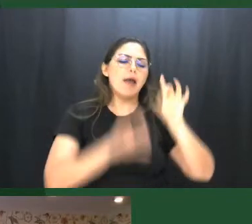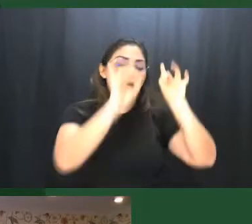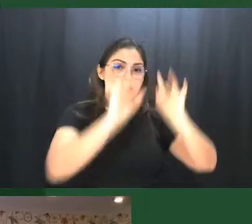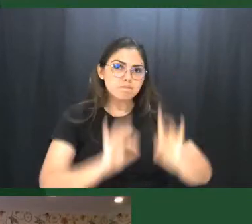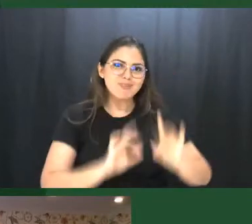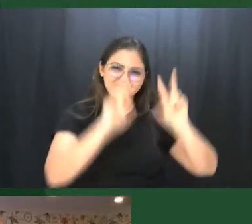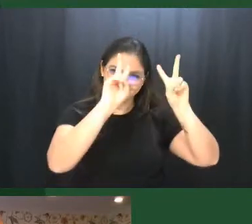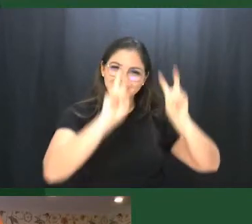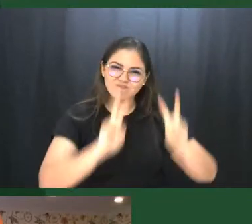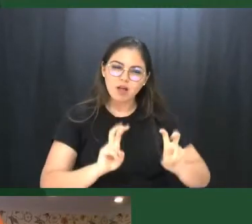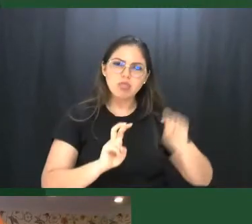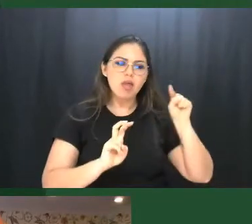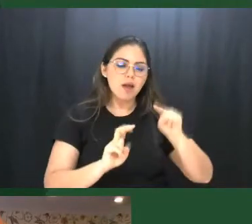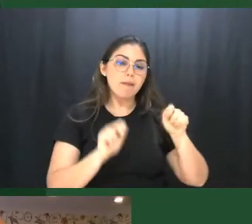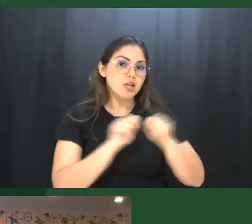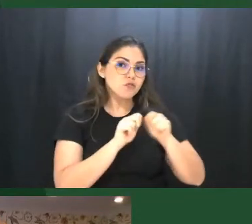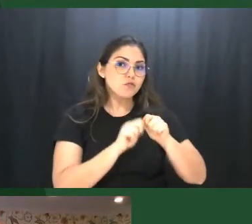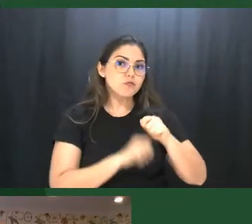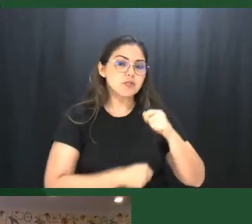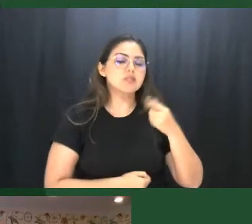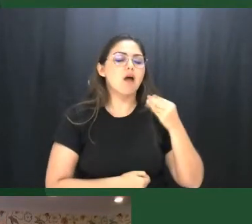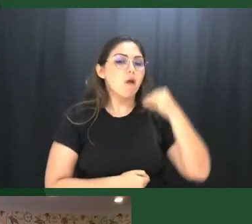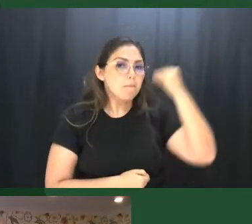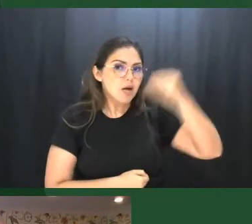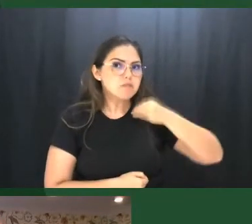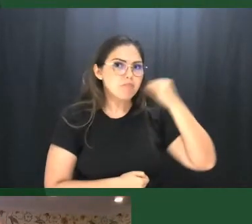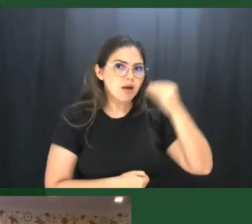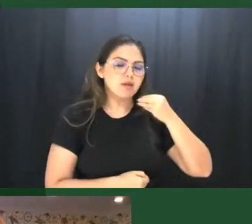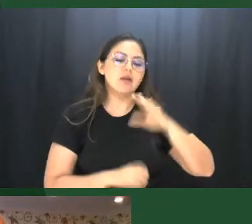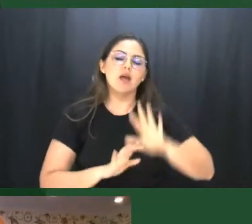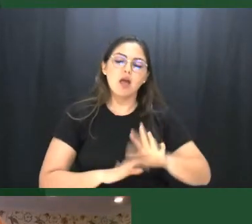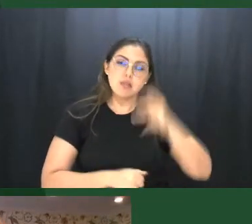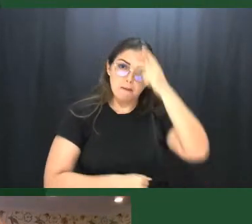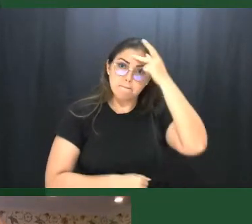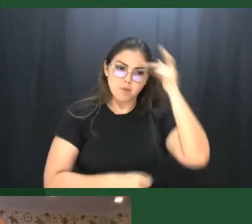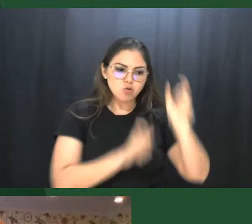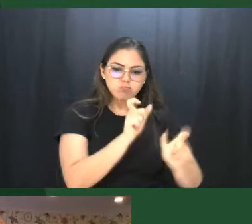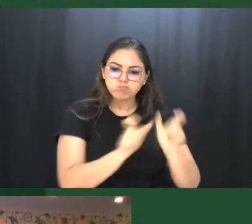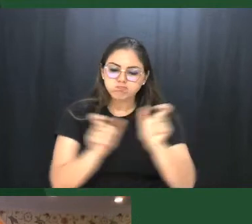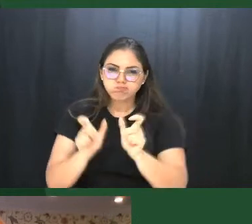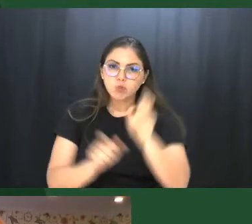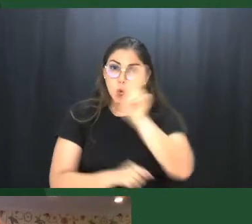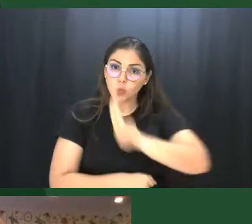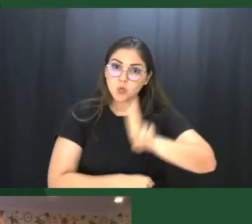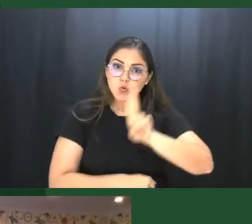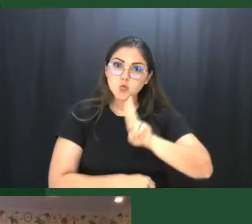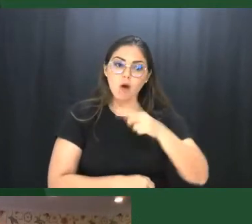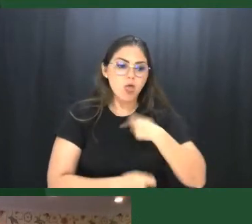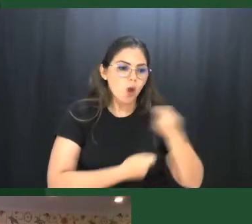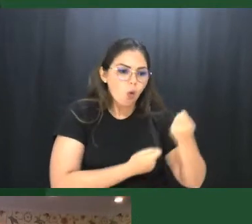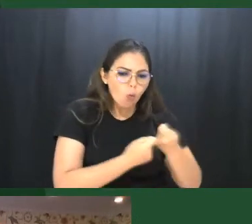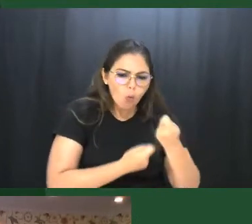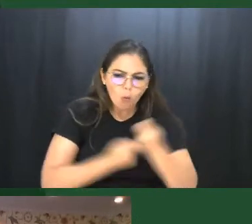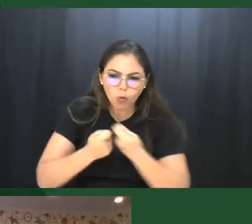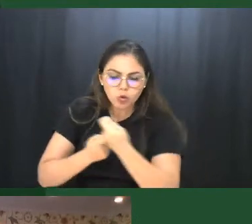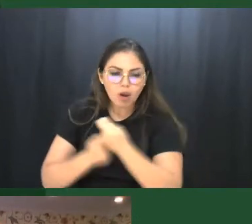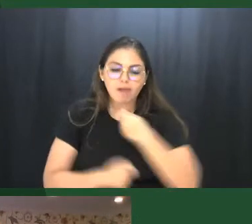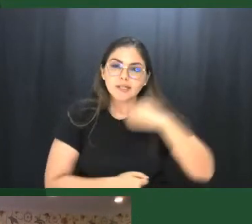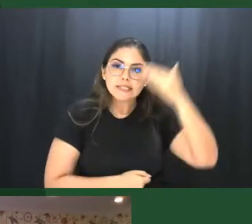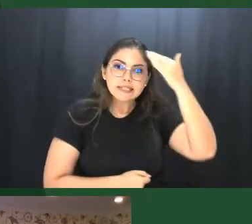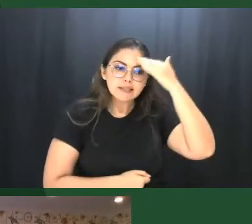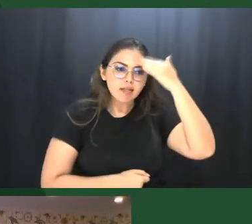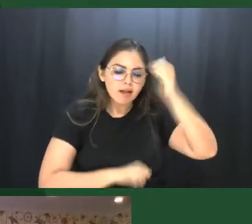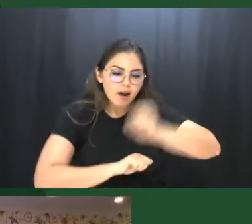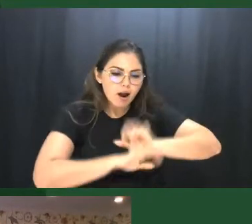given controls that they understand, they are not only happier, but they're more likely to complete the